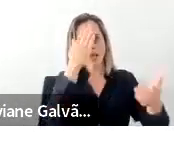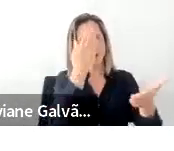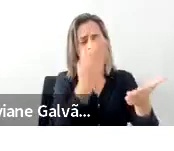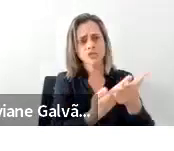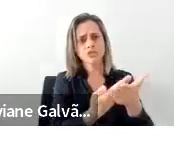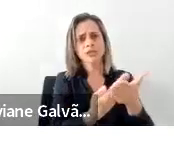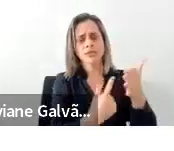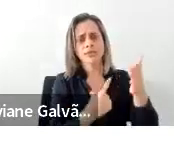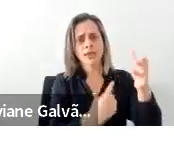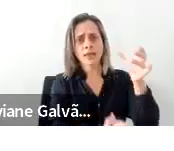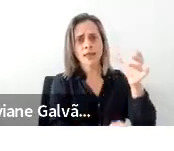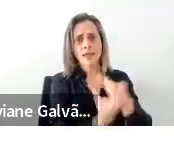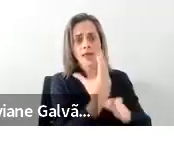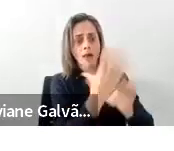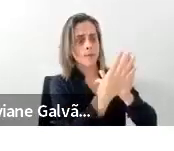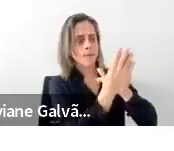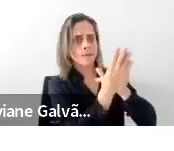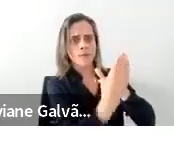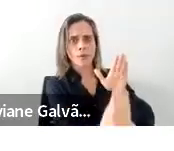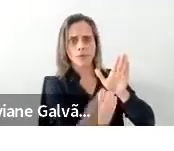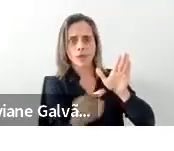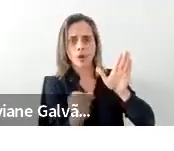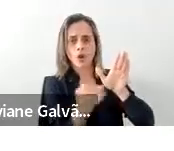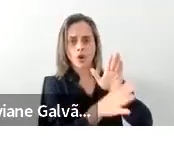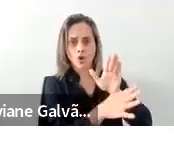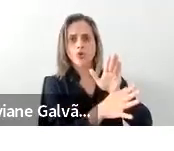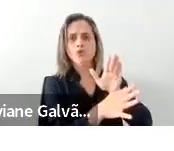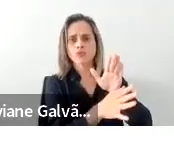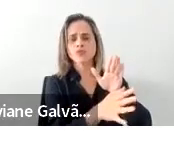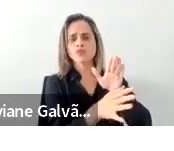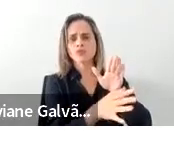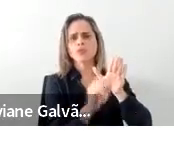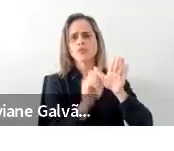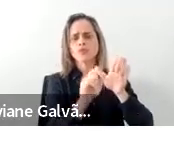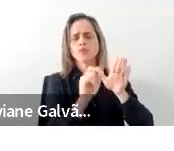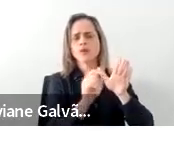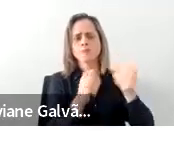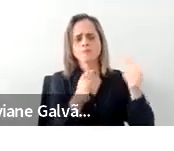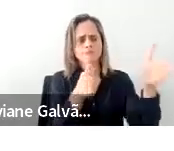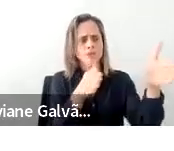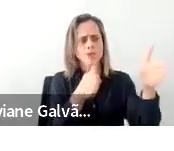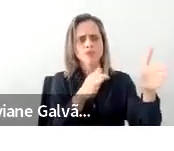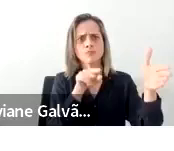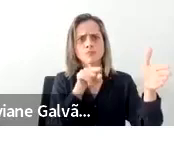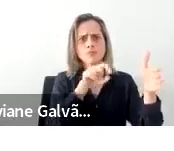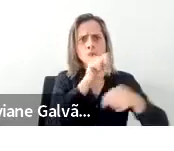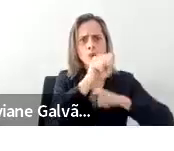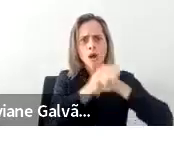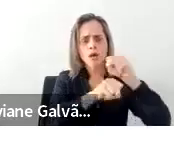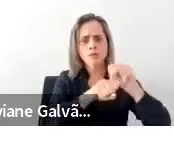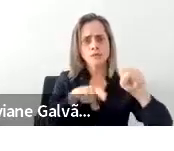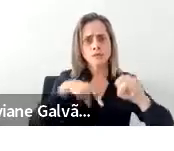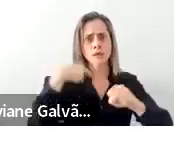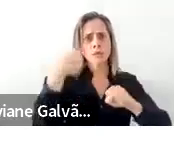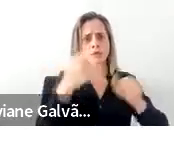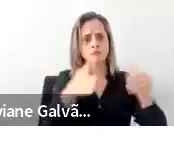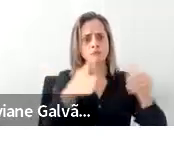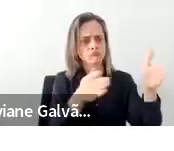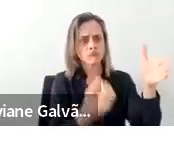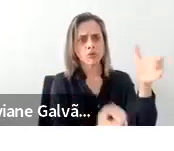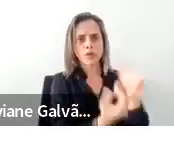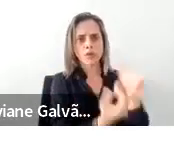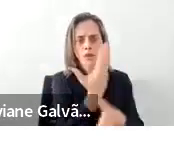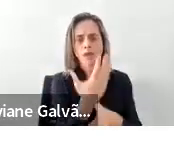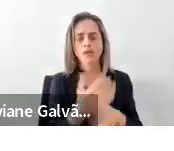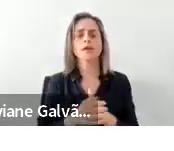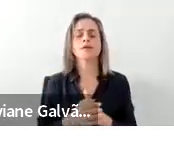development. As he said himself, in relation to the Russian revolutionaries, in a